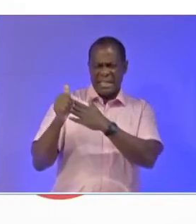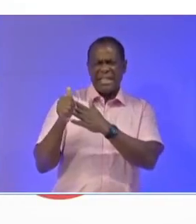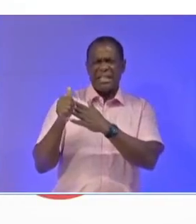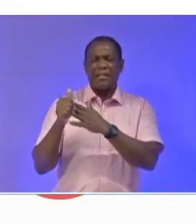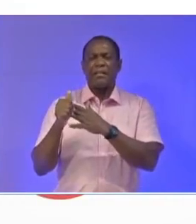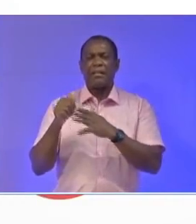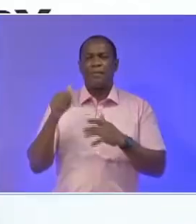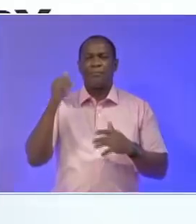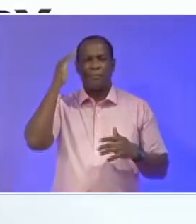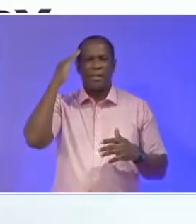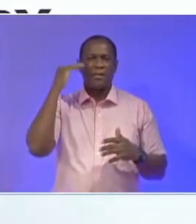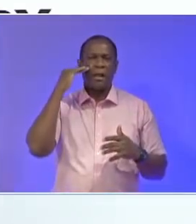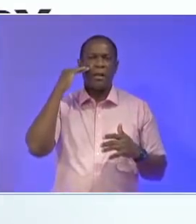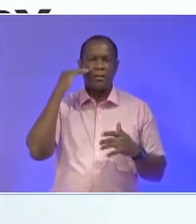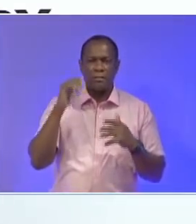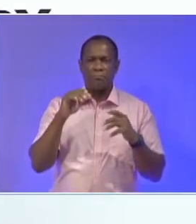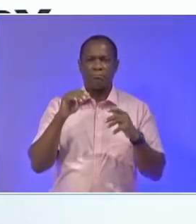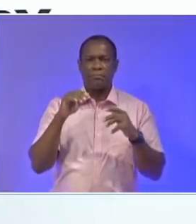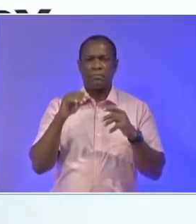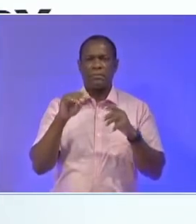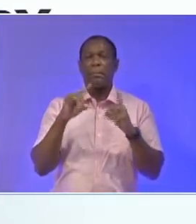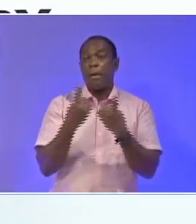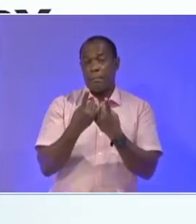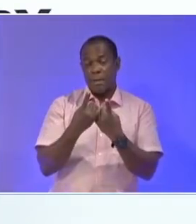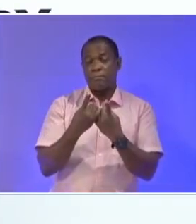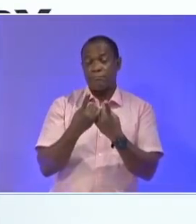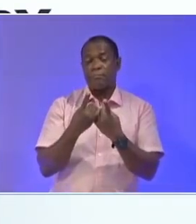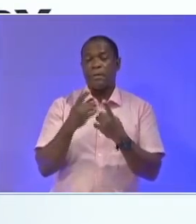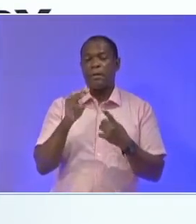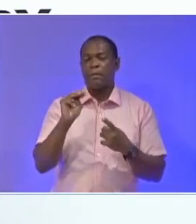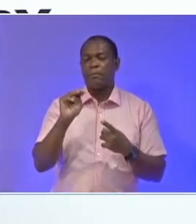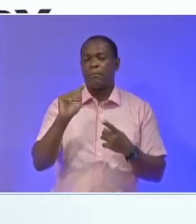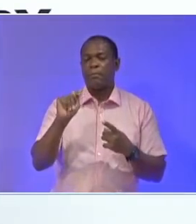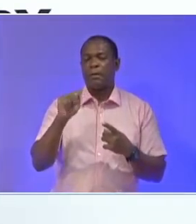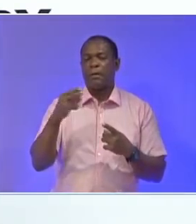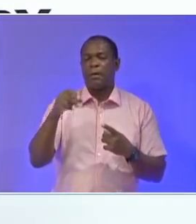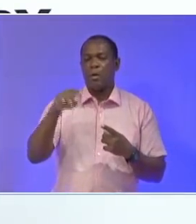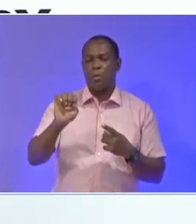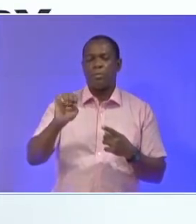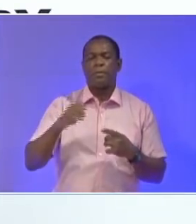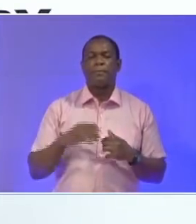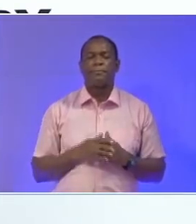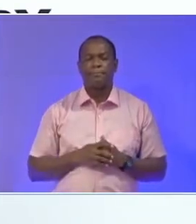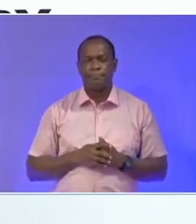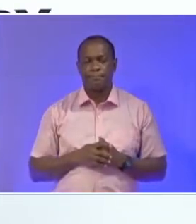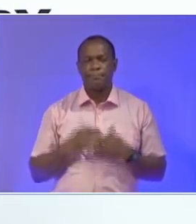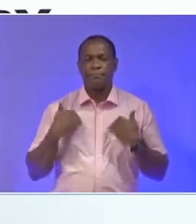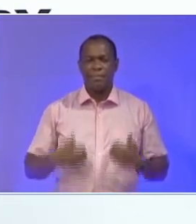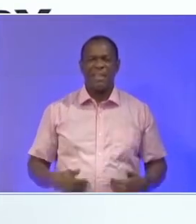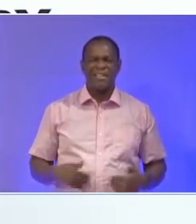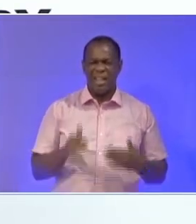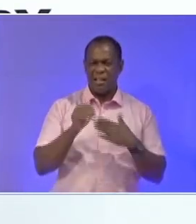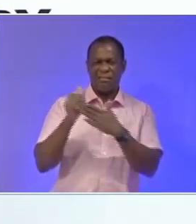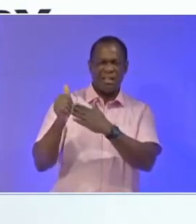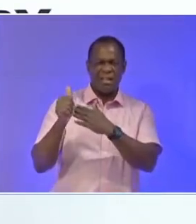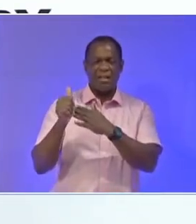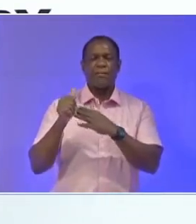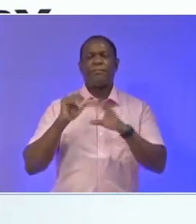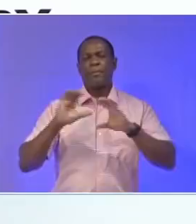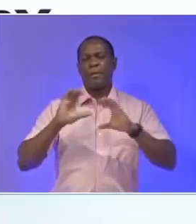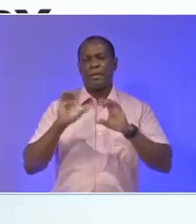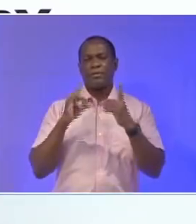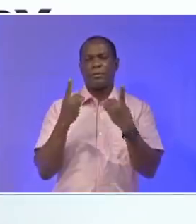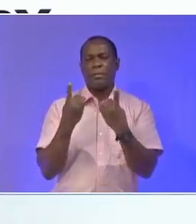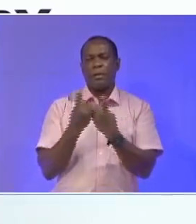Medical Sciences Complex. I am Al Alexander, Senior Corporate Communications Officer in the Ministry of Health, and I will